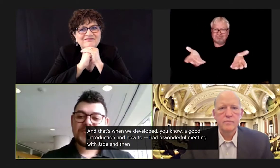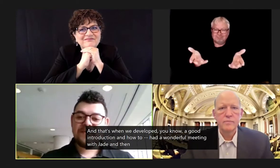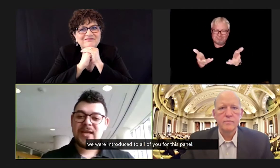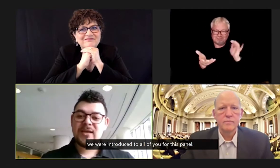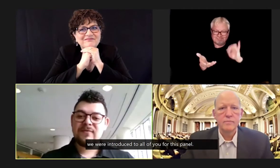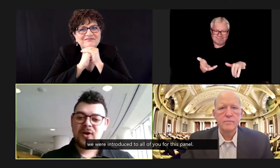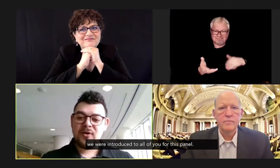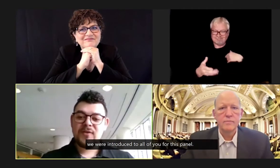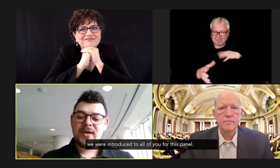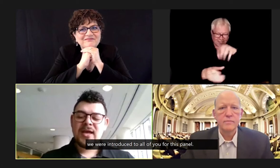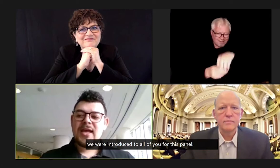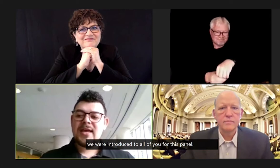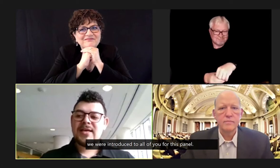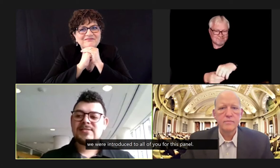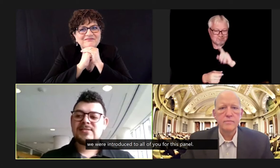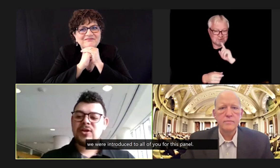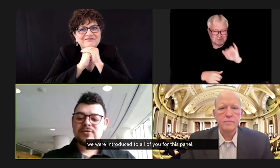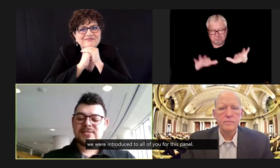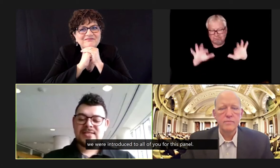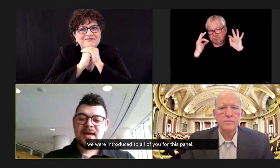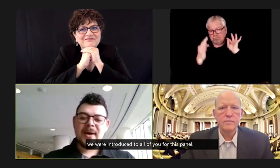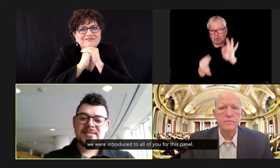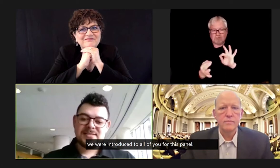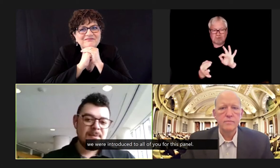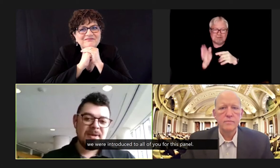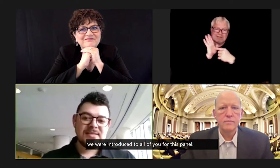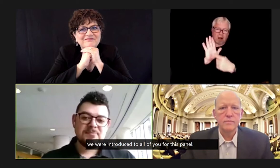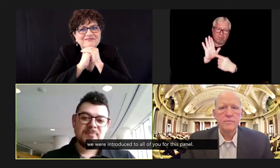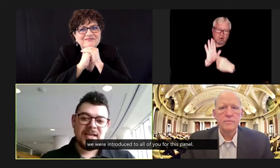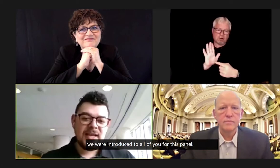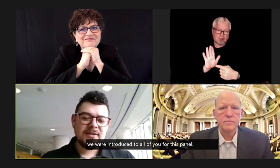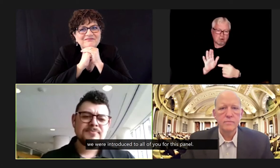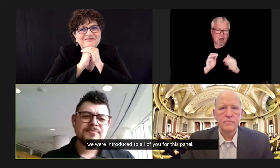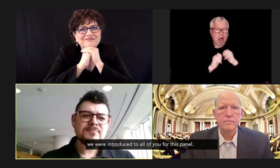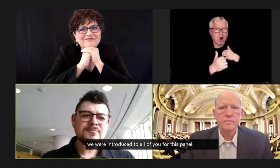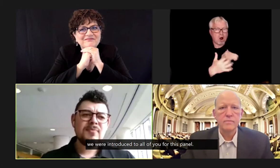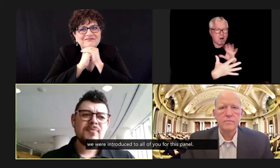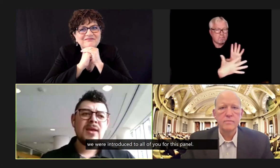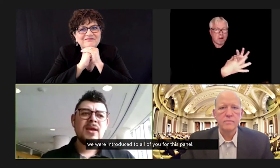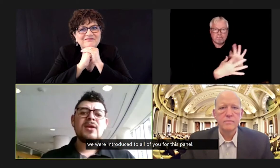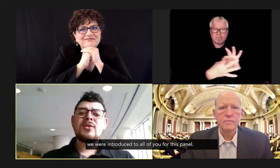perfect way of getting involved is, step-by-step explaining,